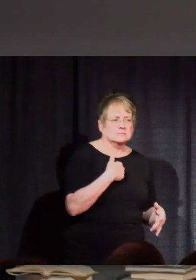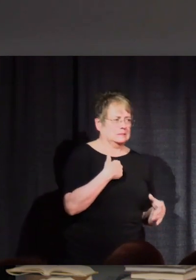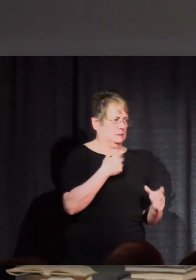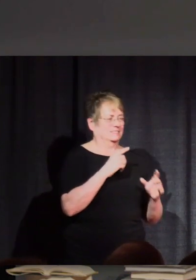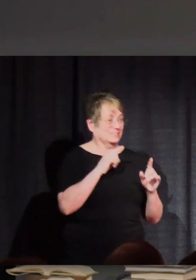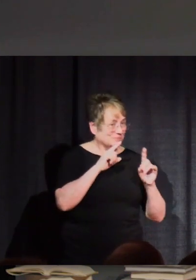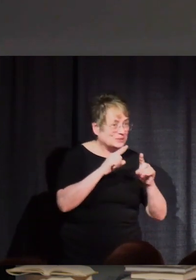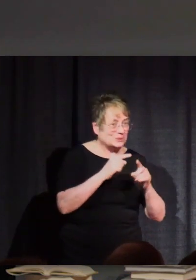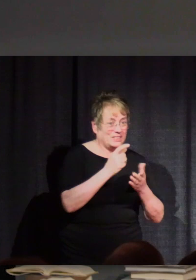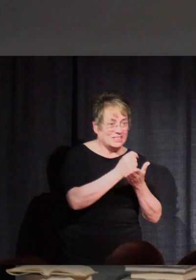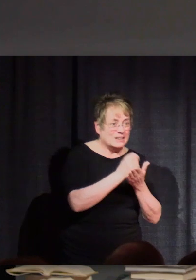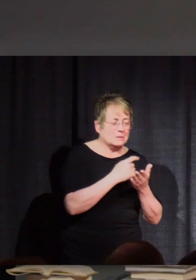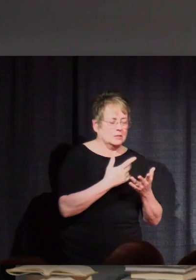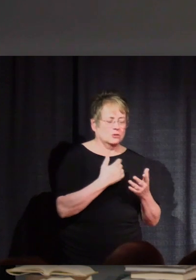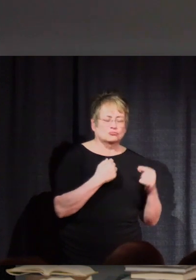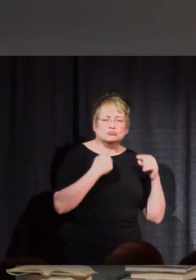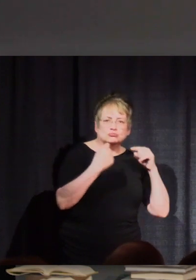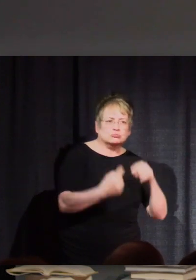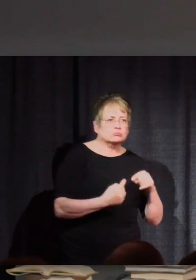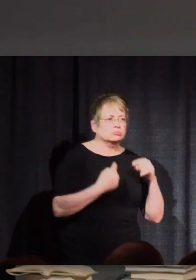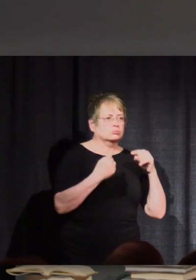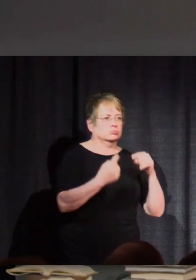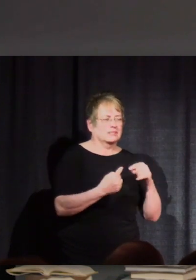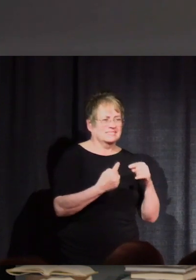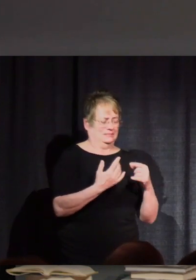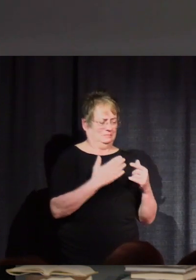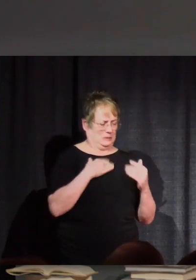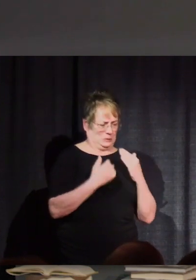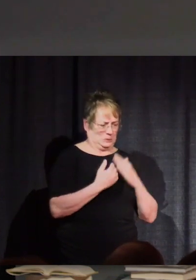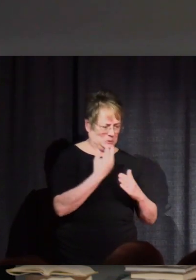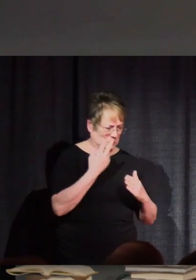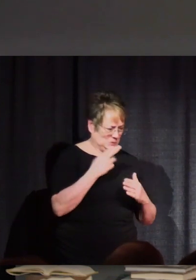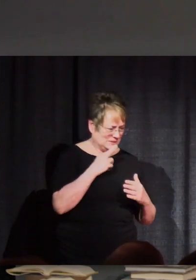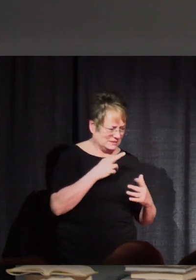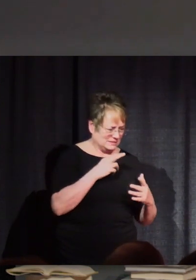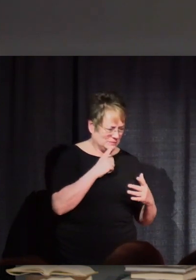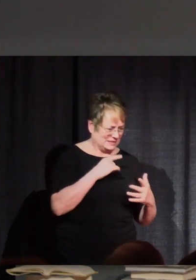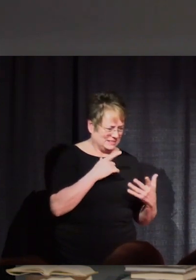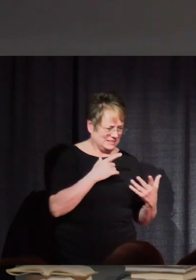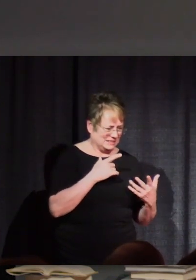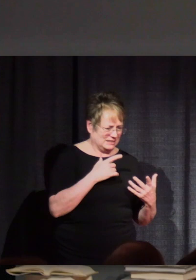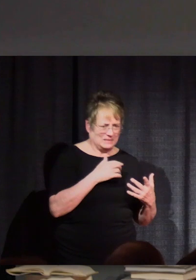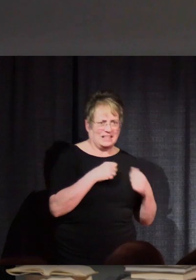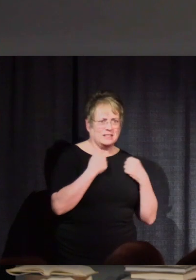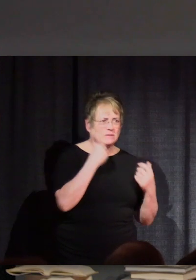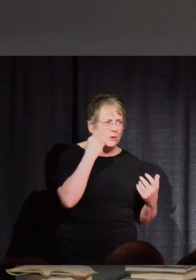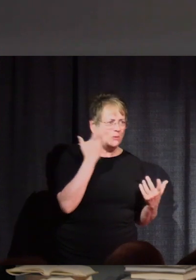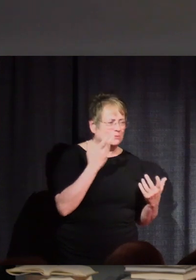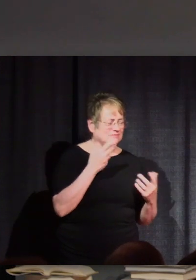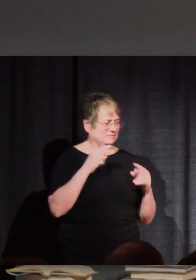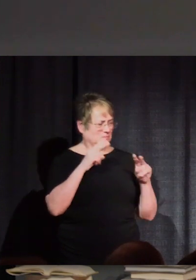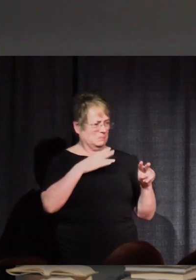out therapy and struggled with this new reality of living at home and witnessing my parents'